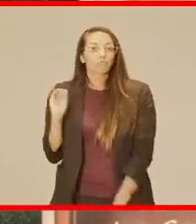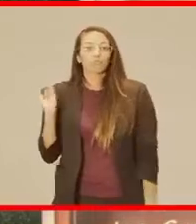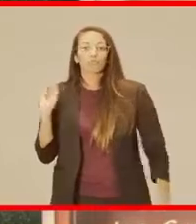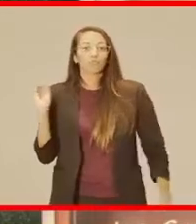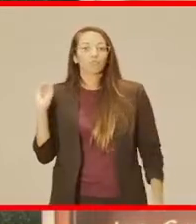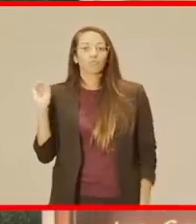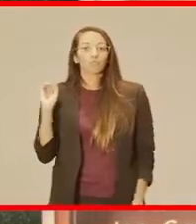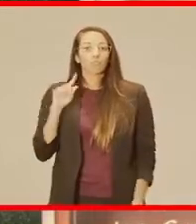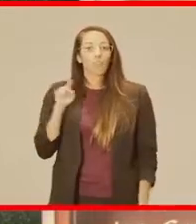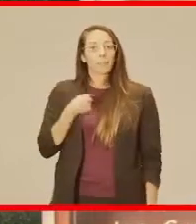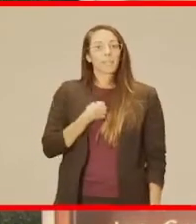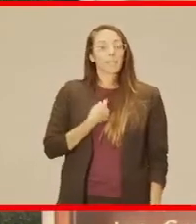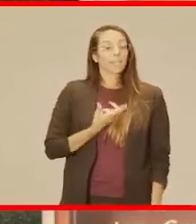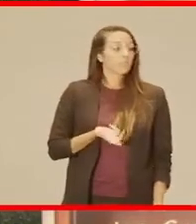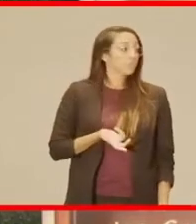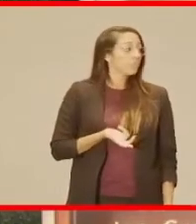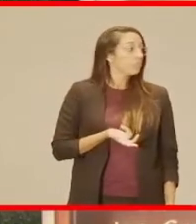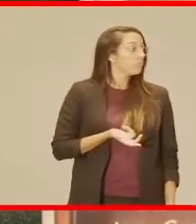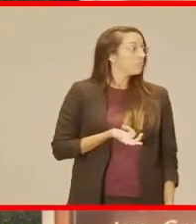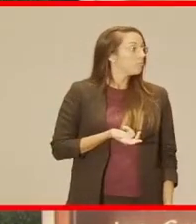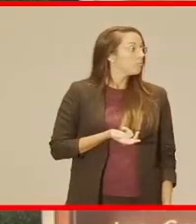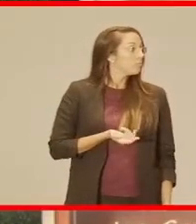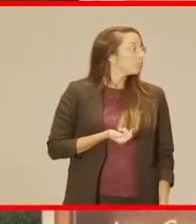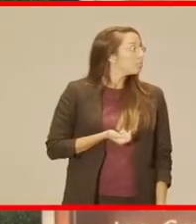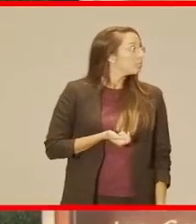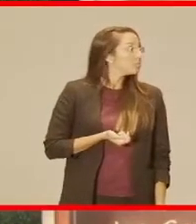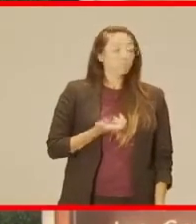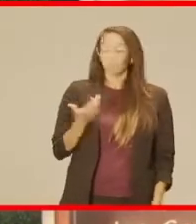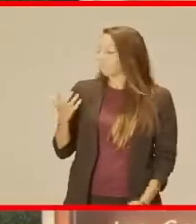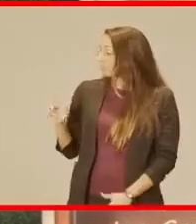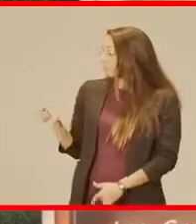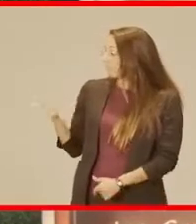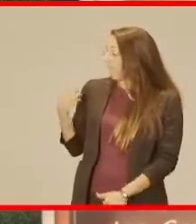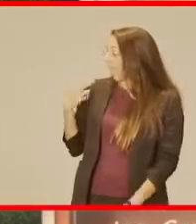You can address that too.